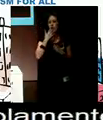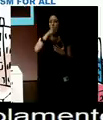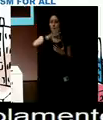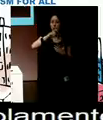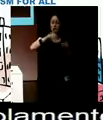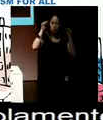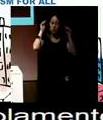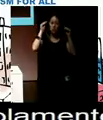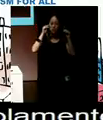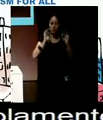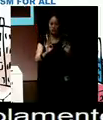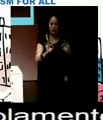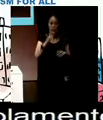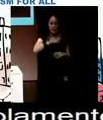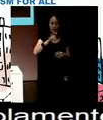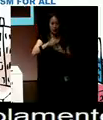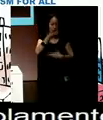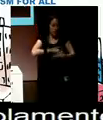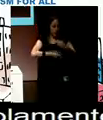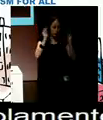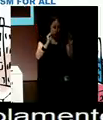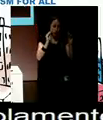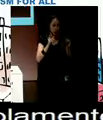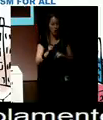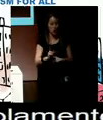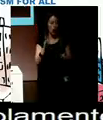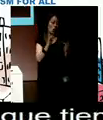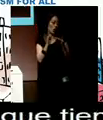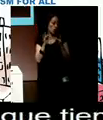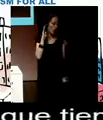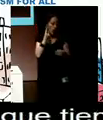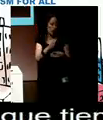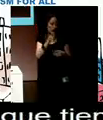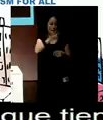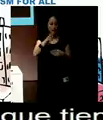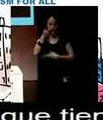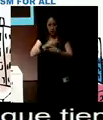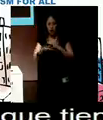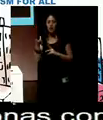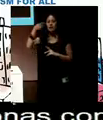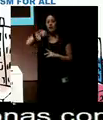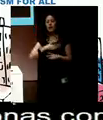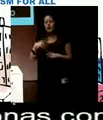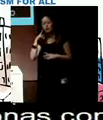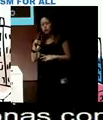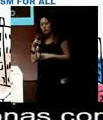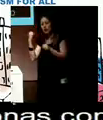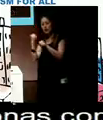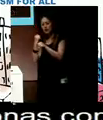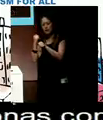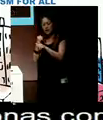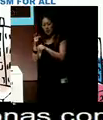disabilities, but also the back office, also the designers, the managers, who may not have a